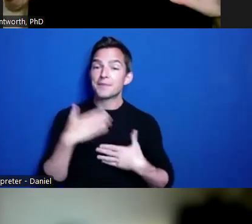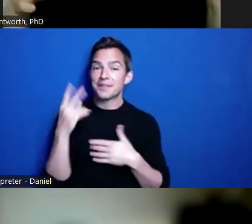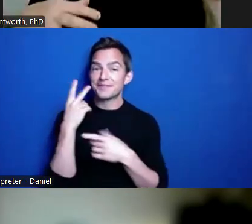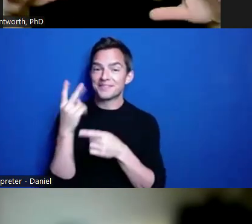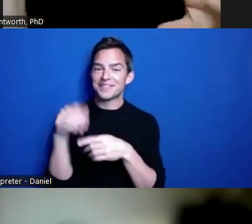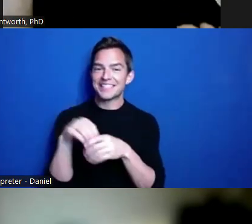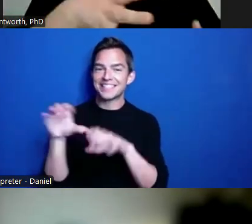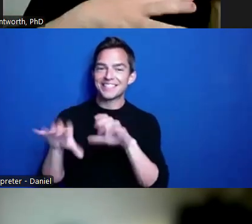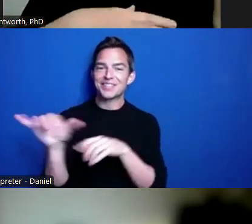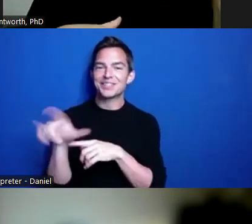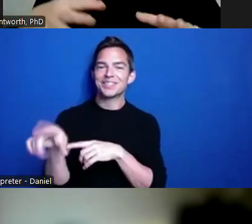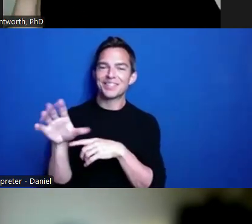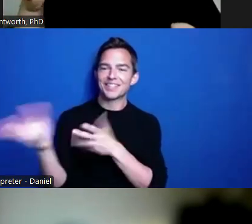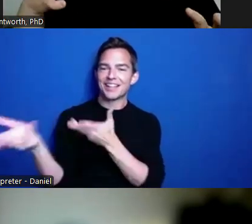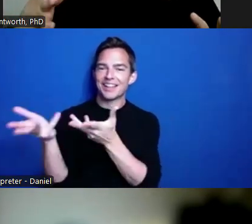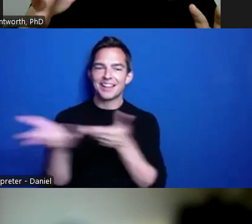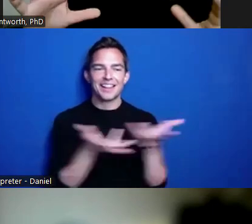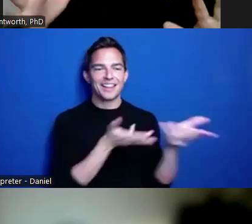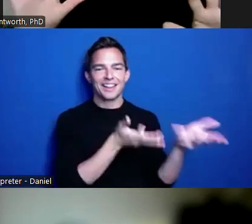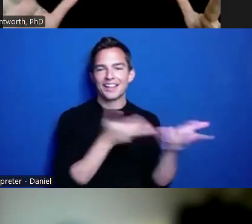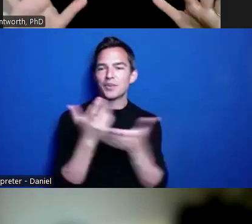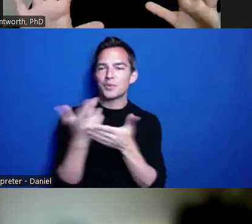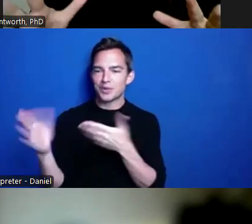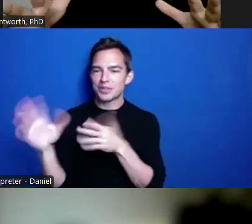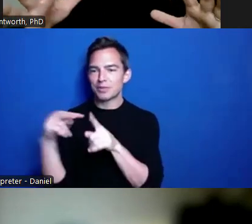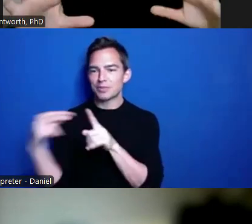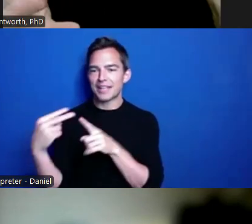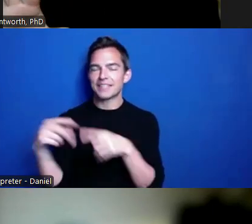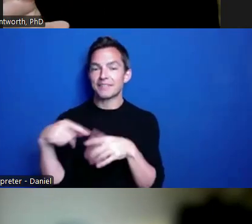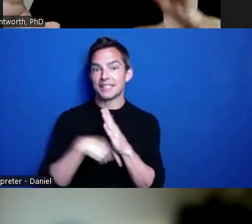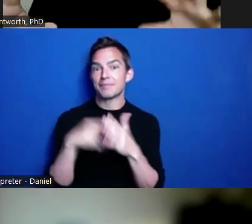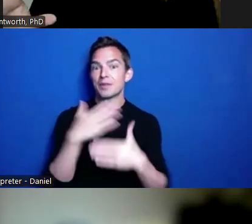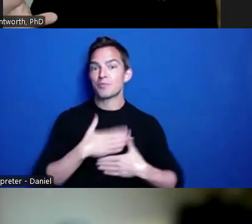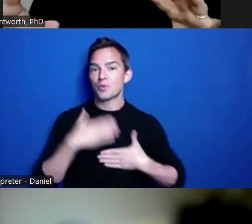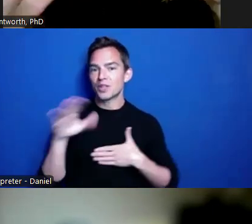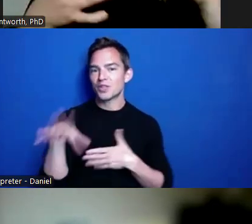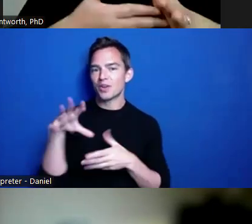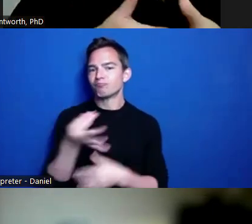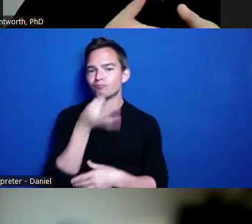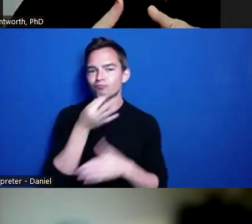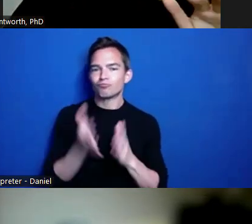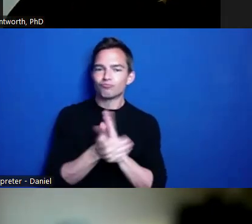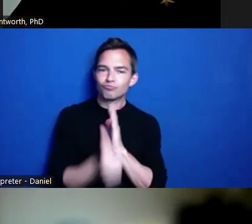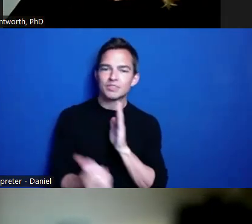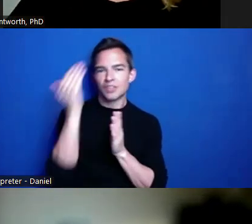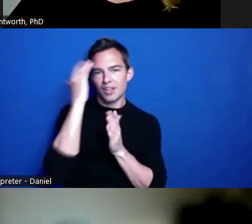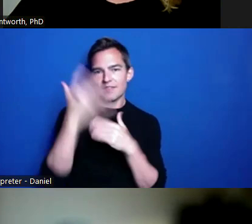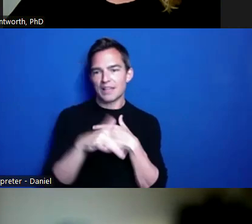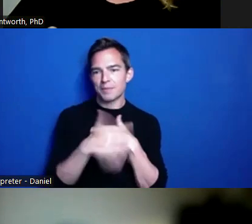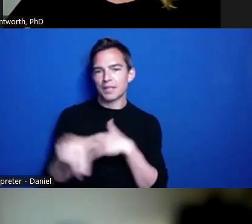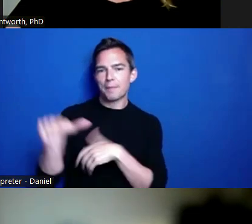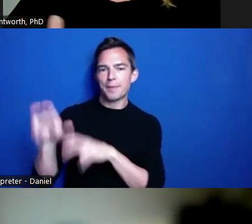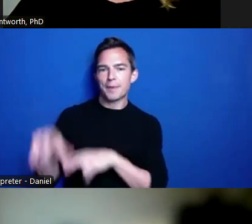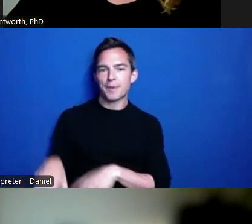the chat, you're peppering with resources and perspectives, and deeply appreciate your expertise, your knowledge, and your availability to